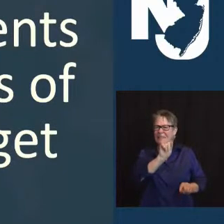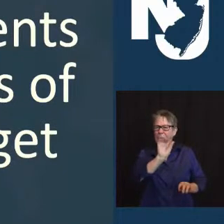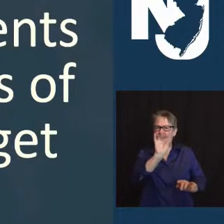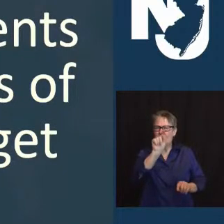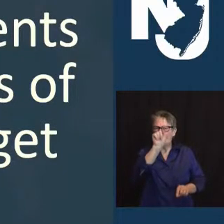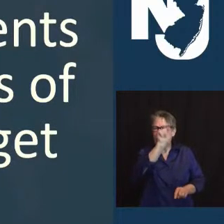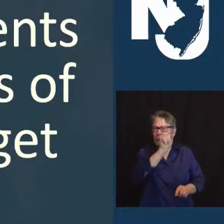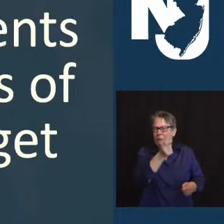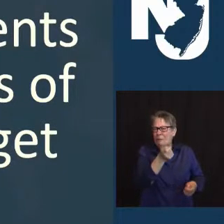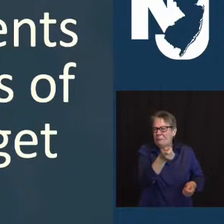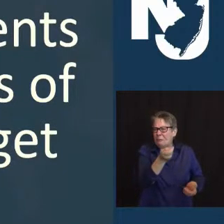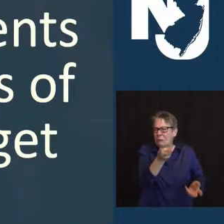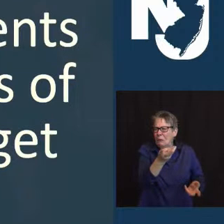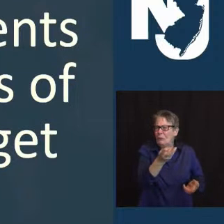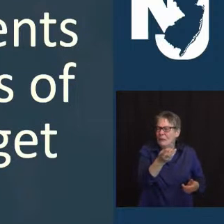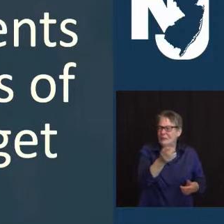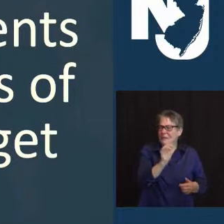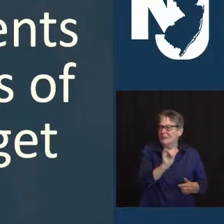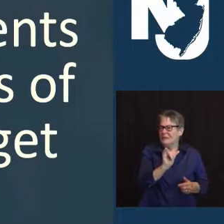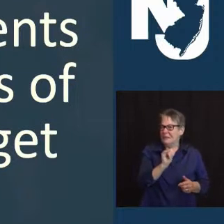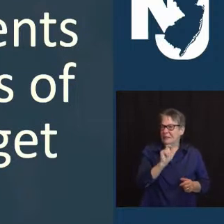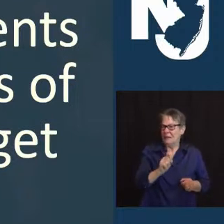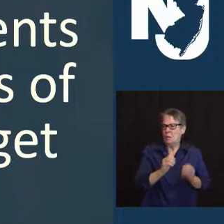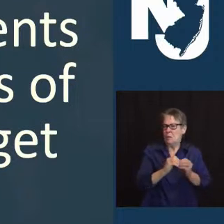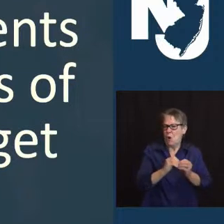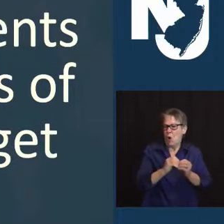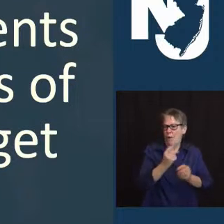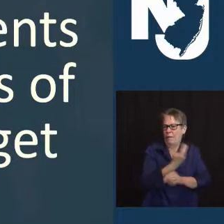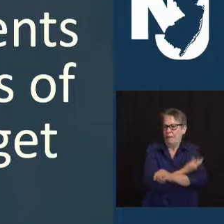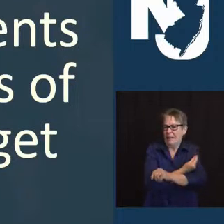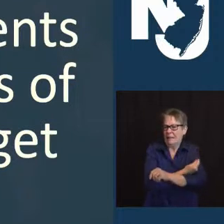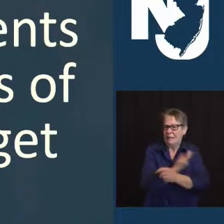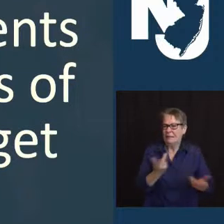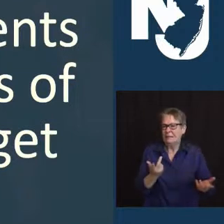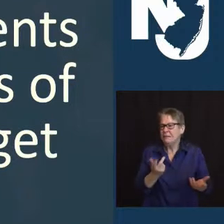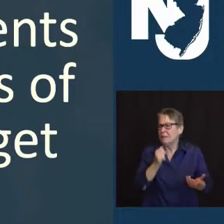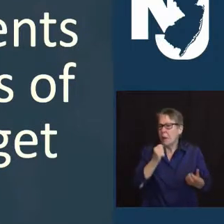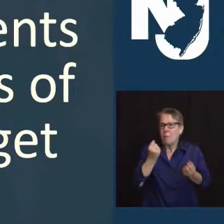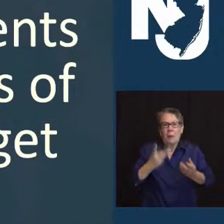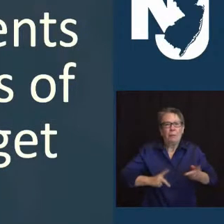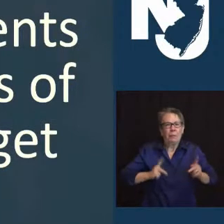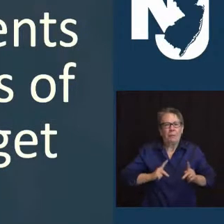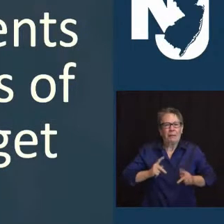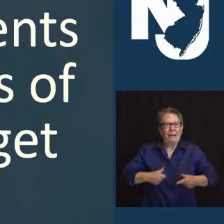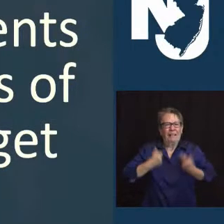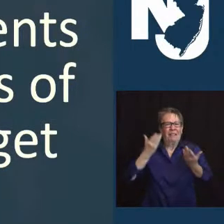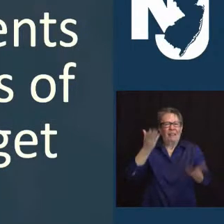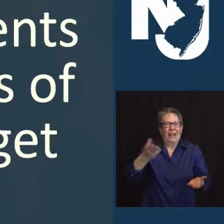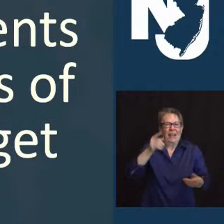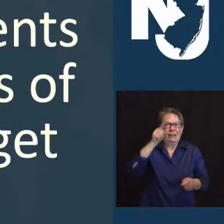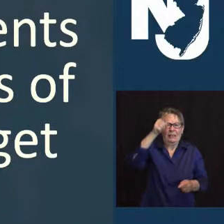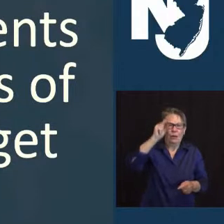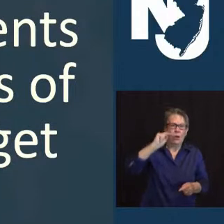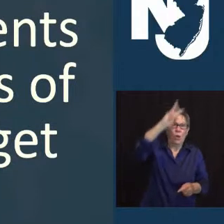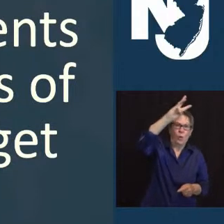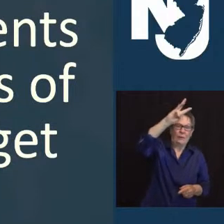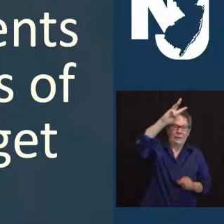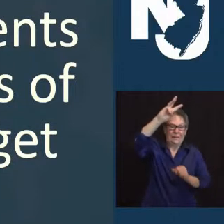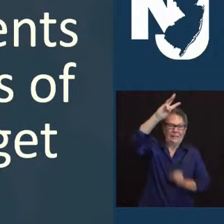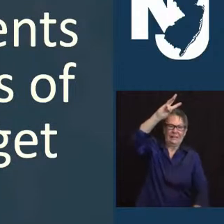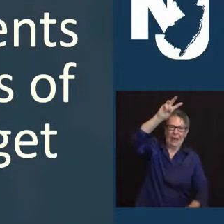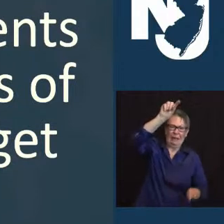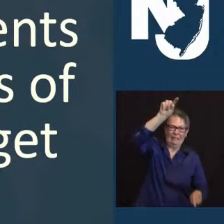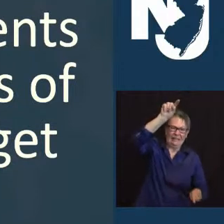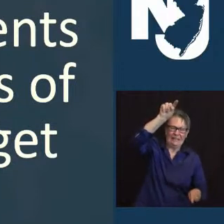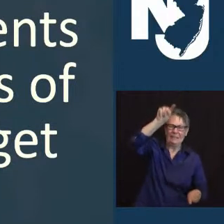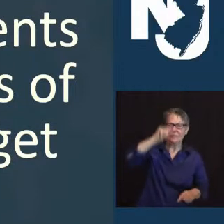for population, but you'd never know it if you were in some of those counties. And the fact that we're within 98% of all